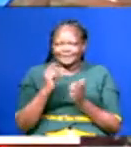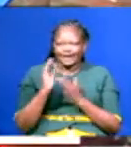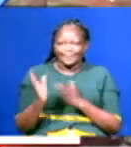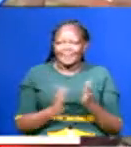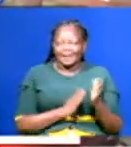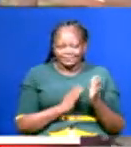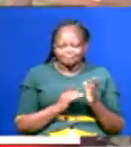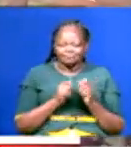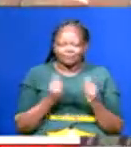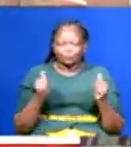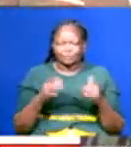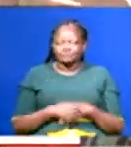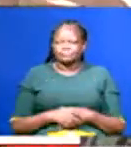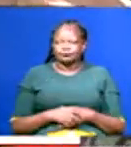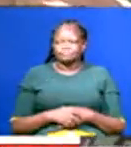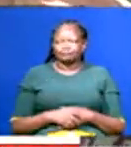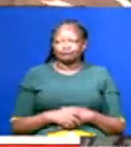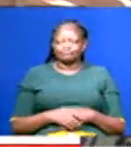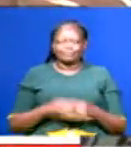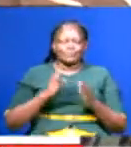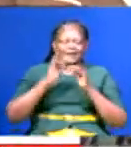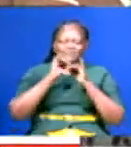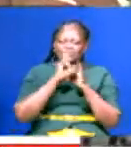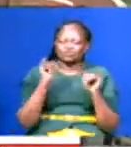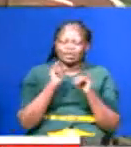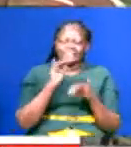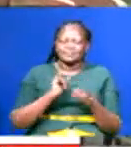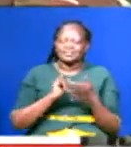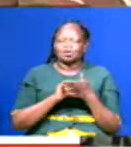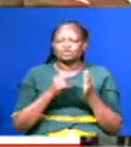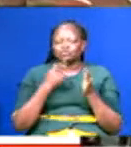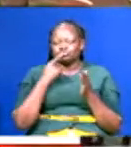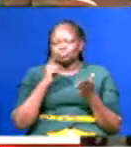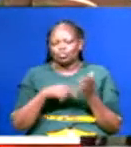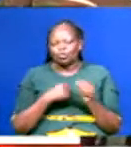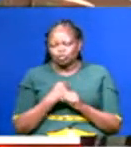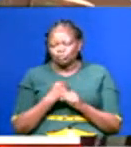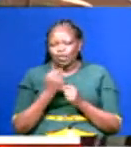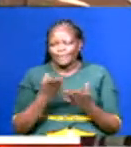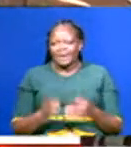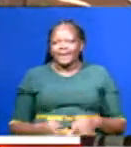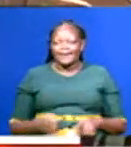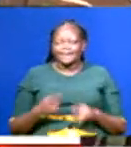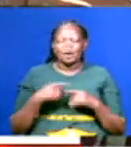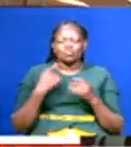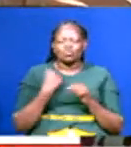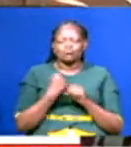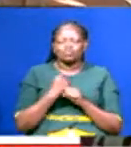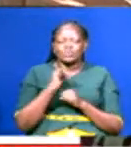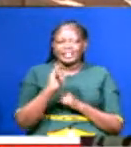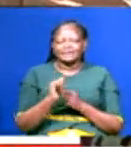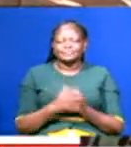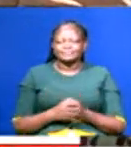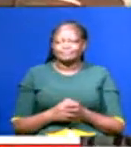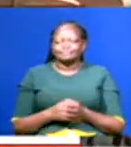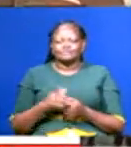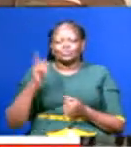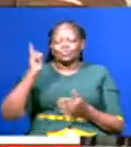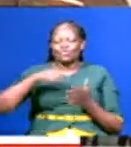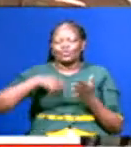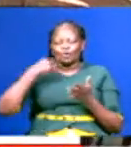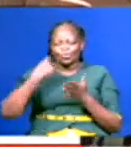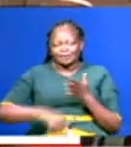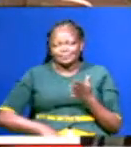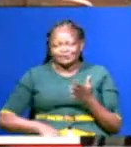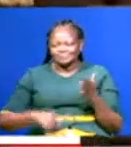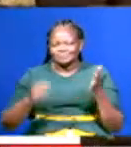advance, a coherent plan in advance that tells you exactly what we want to do here, how we want to do it, at what cost